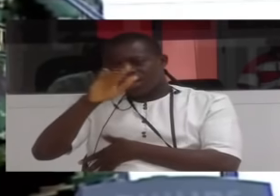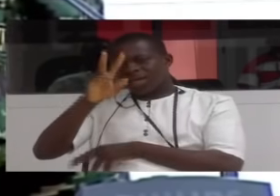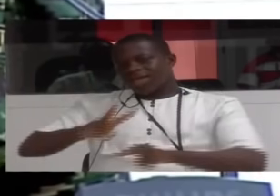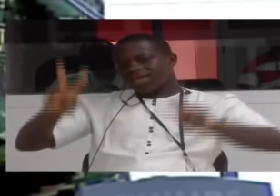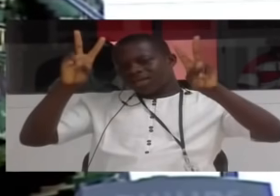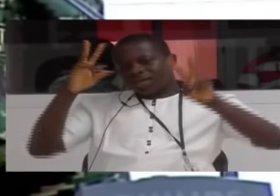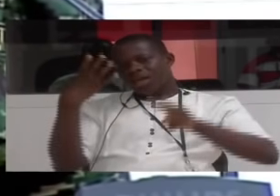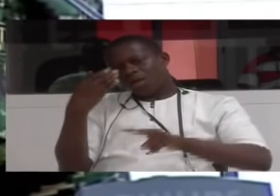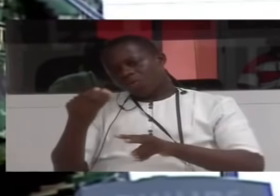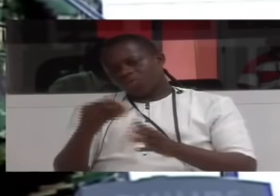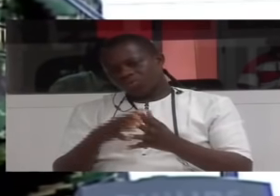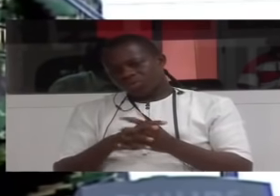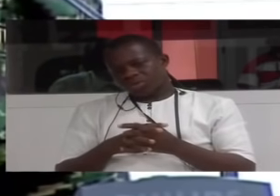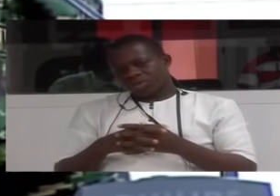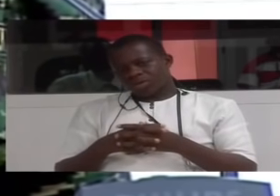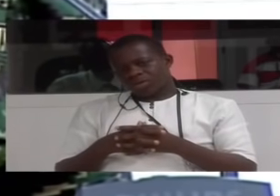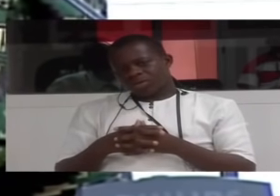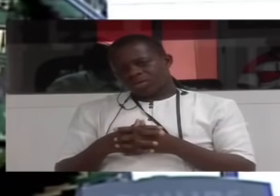jefam joju naka nga ko waxe